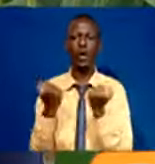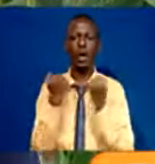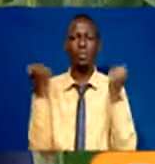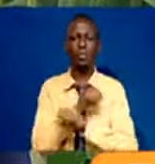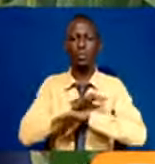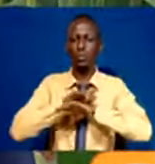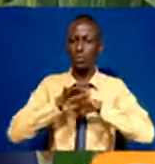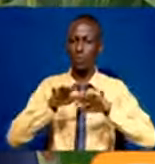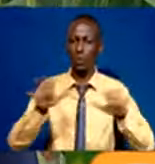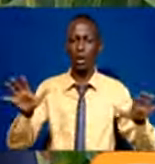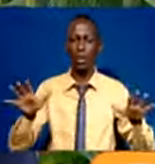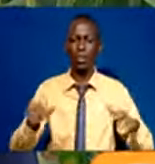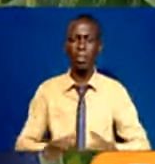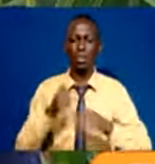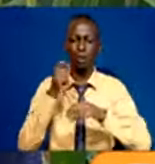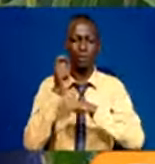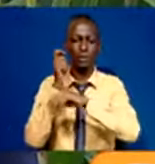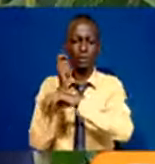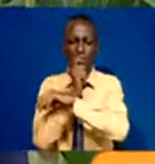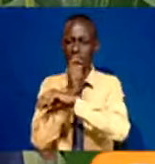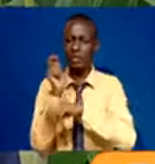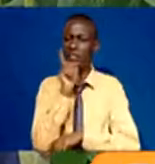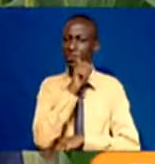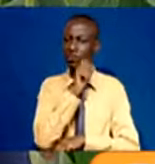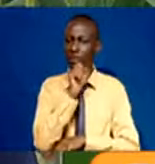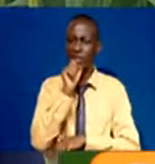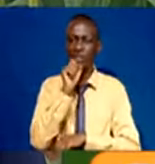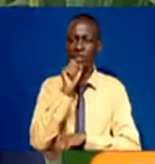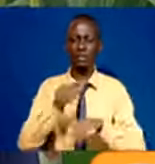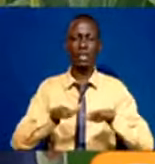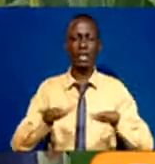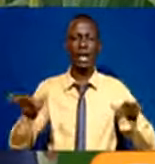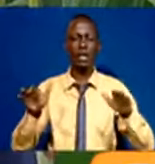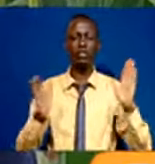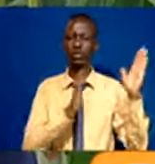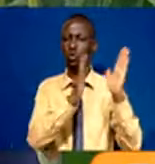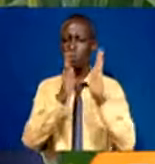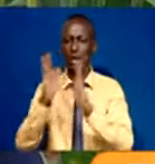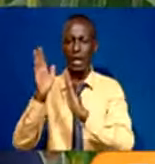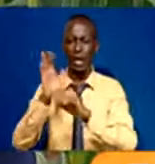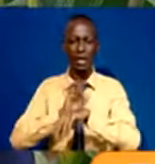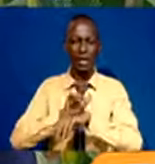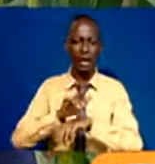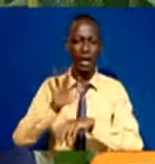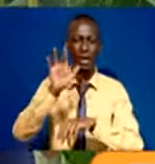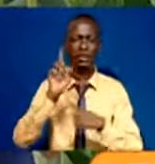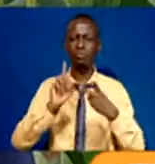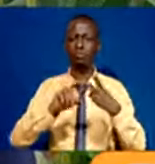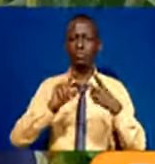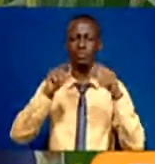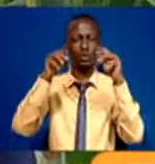have trained them on early land preparation. We have worked on soils.